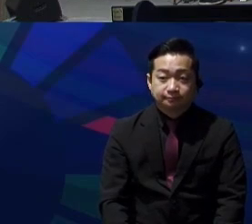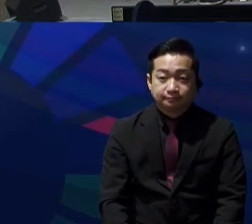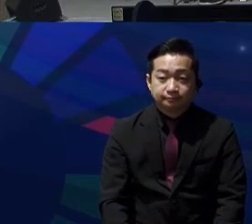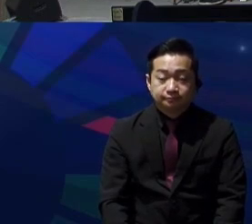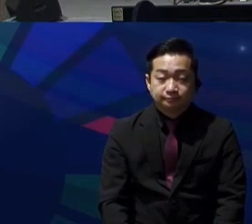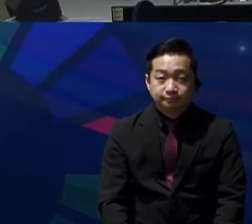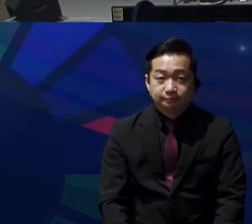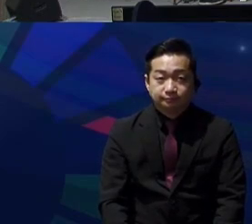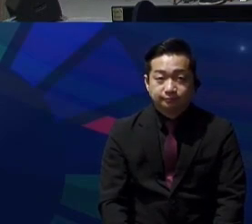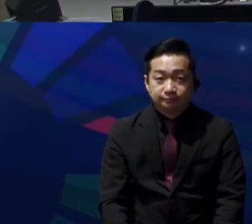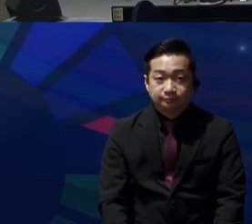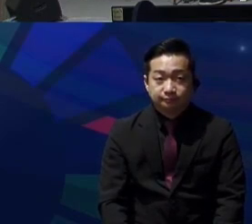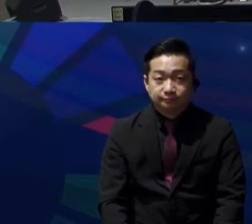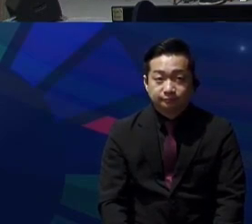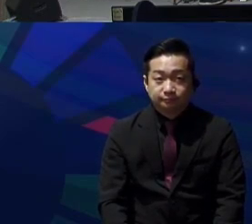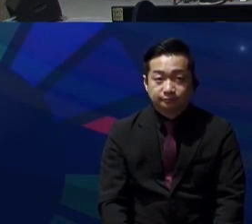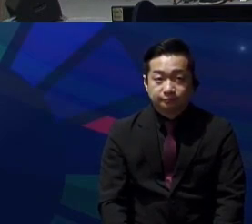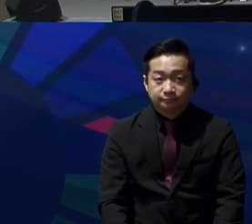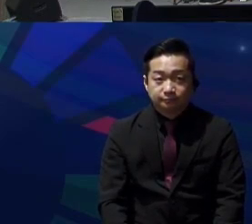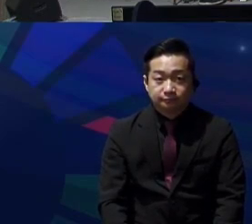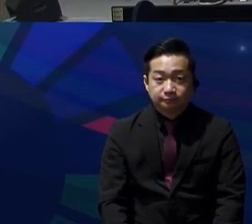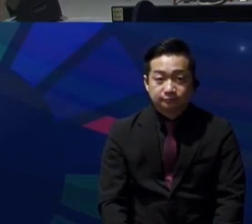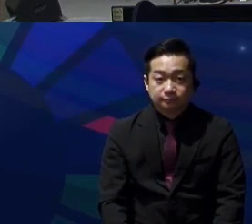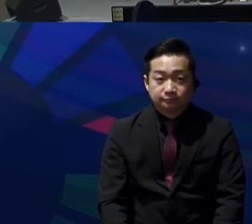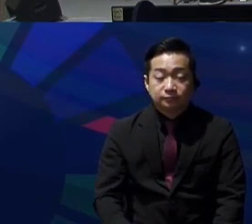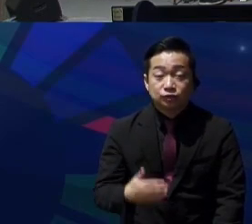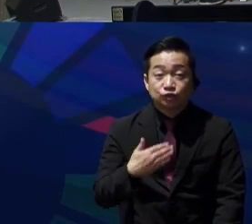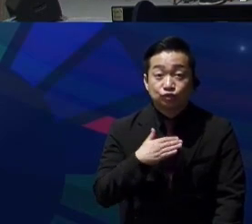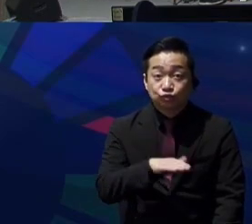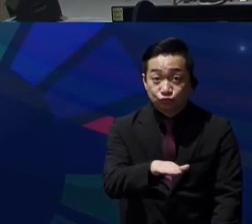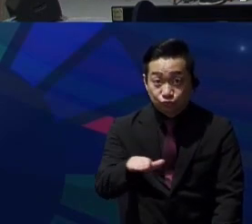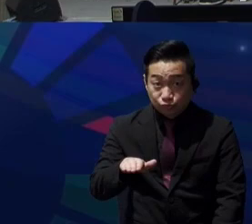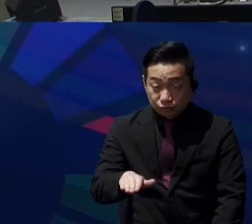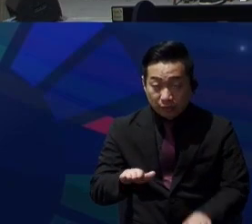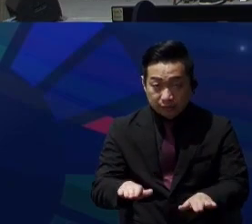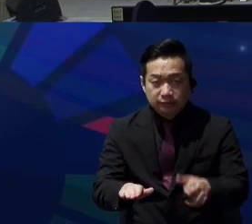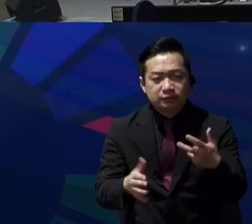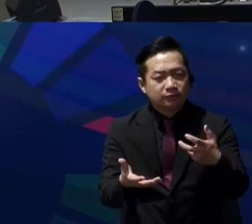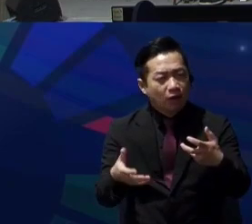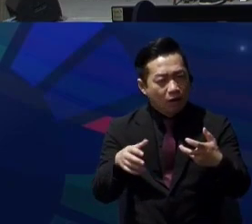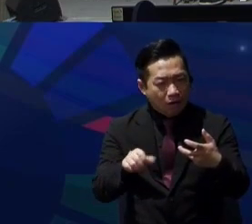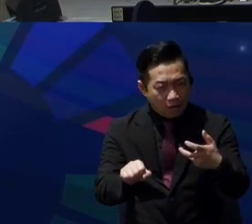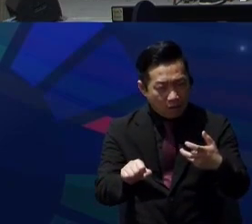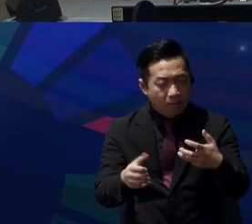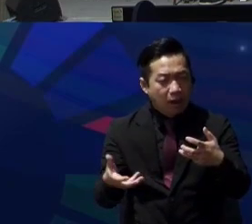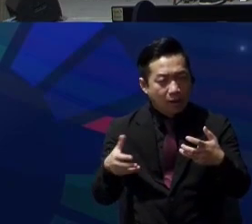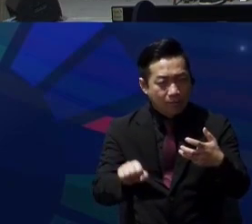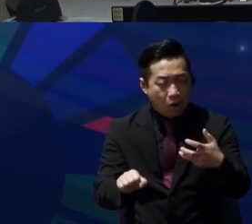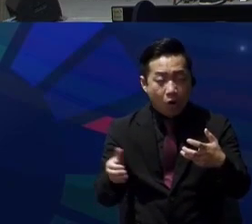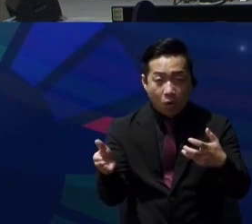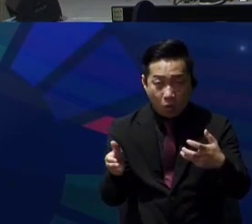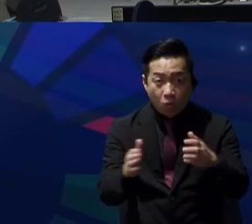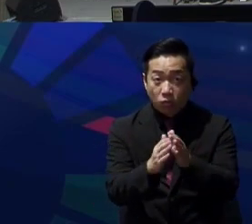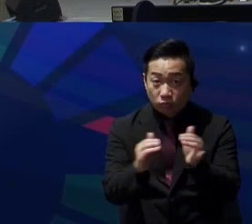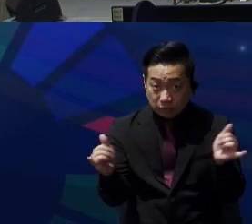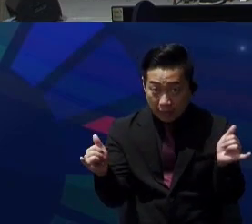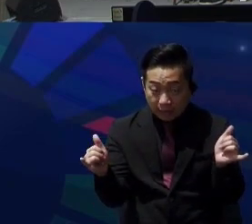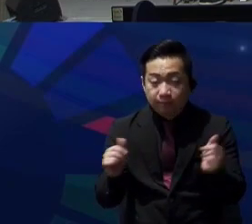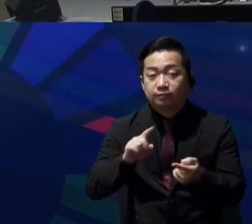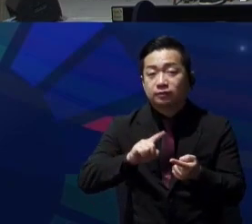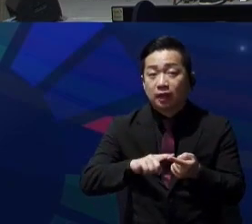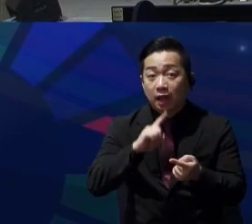7 billion people or 8 billion people. These 7 billion or 8 billion